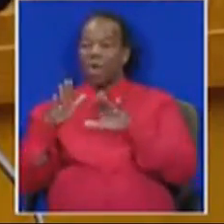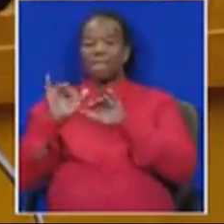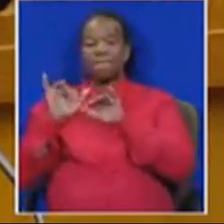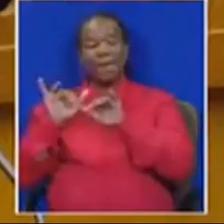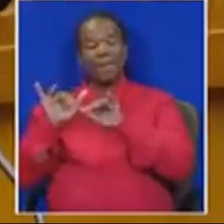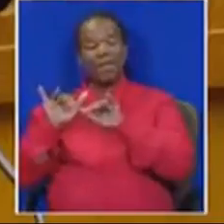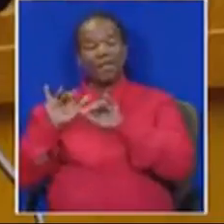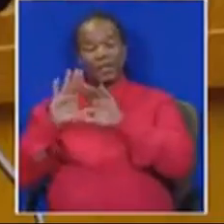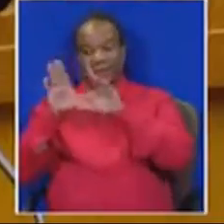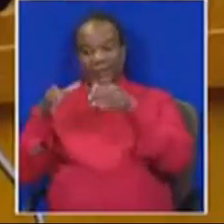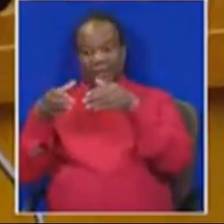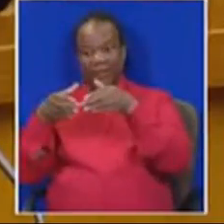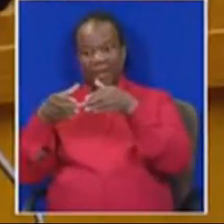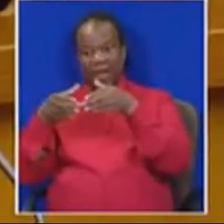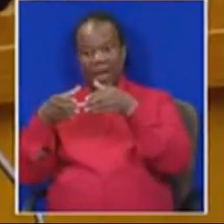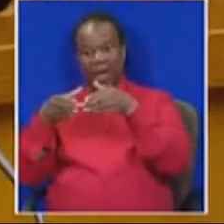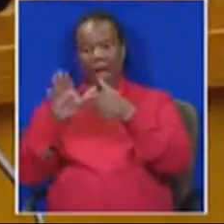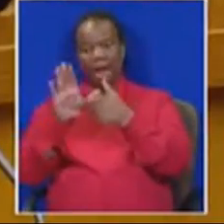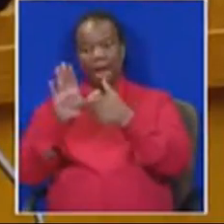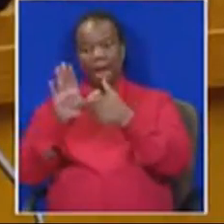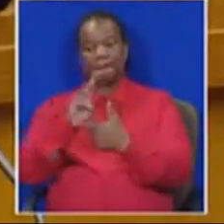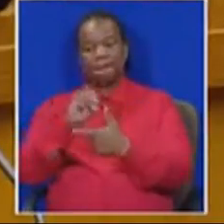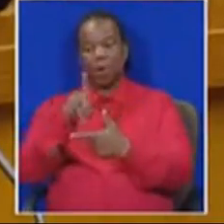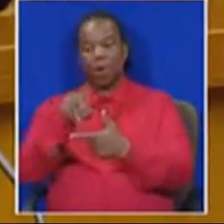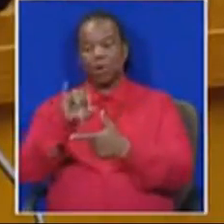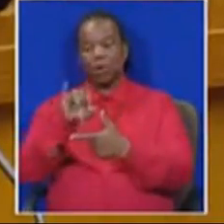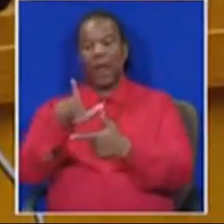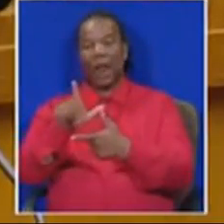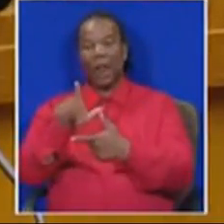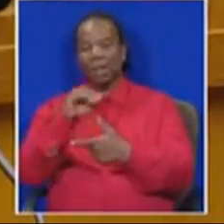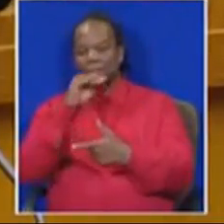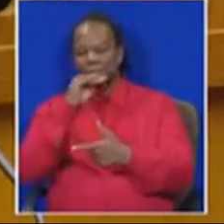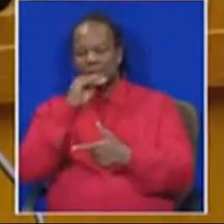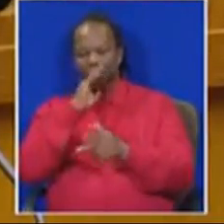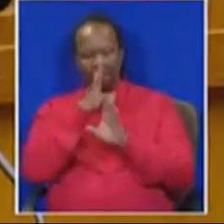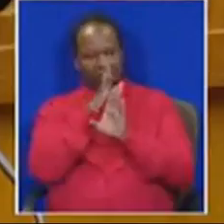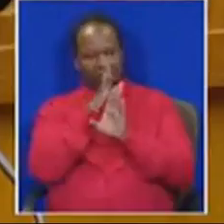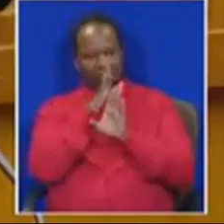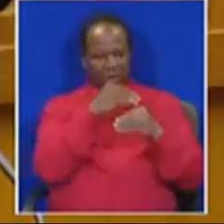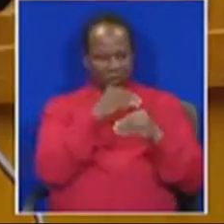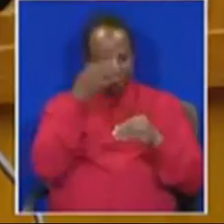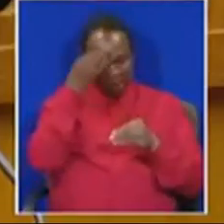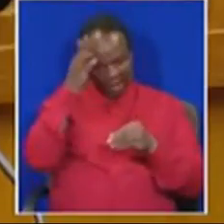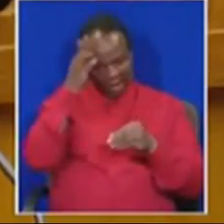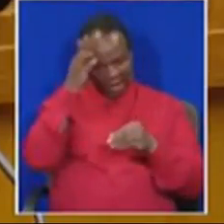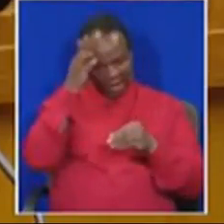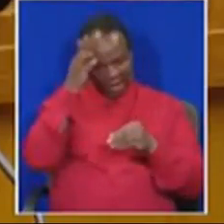will allow a set of public and private sector service providers to